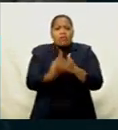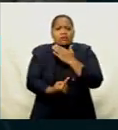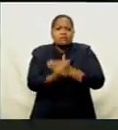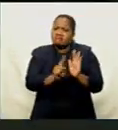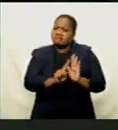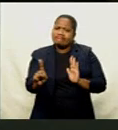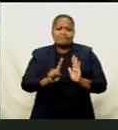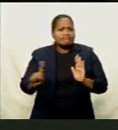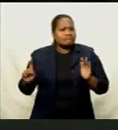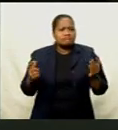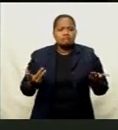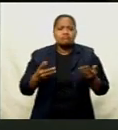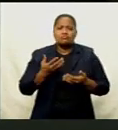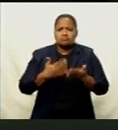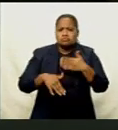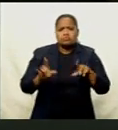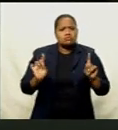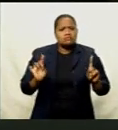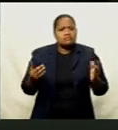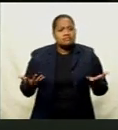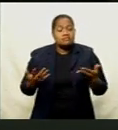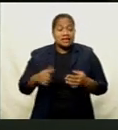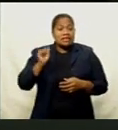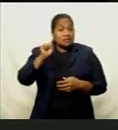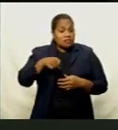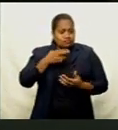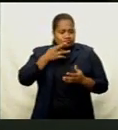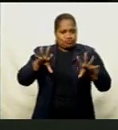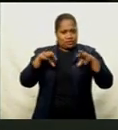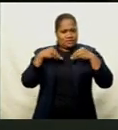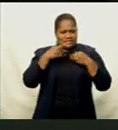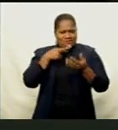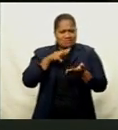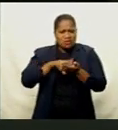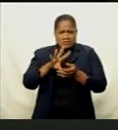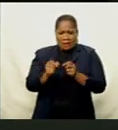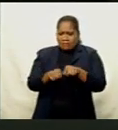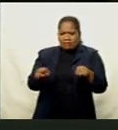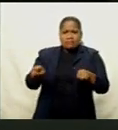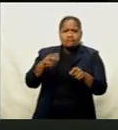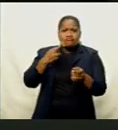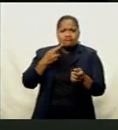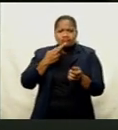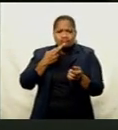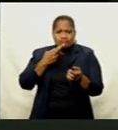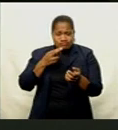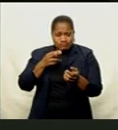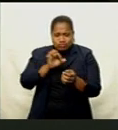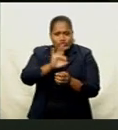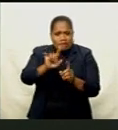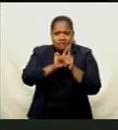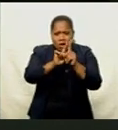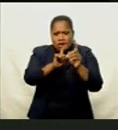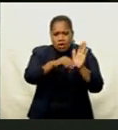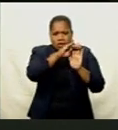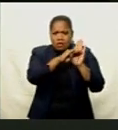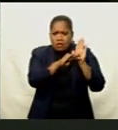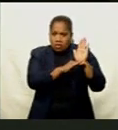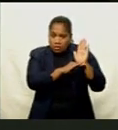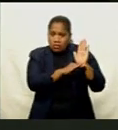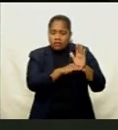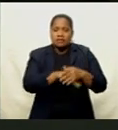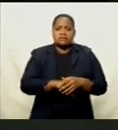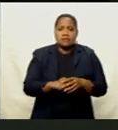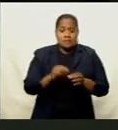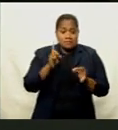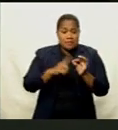tell us? Indeed, we have received reports that some are not following these and have been dispersing from their homes. Permanent Secretary for